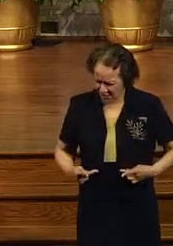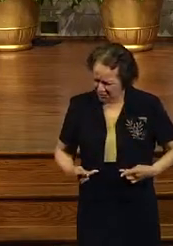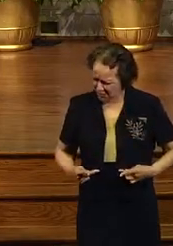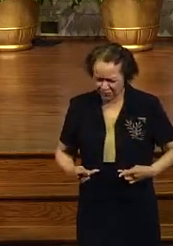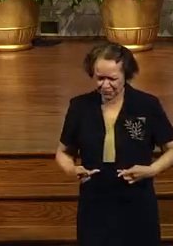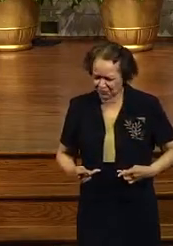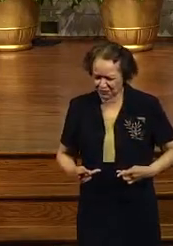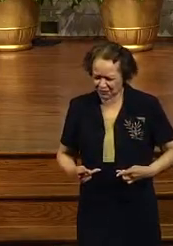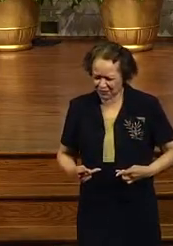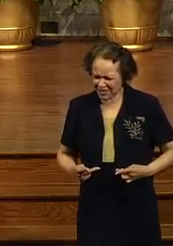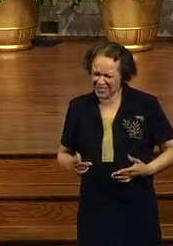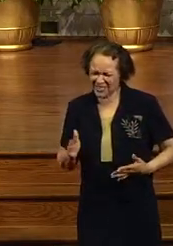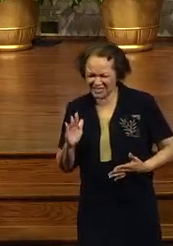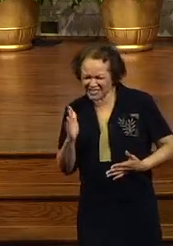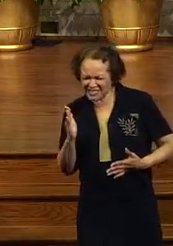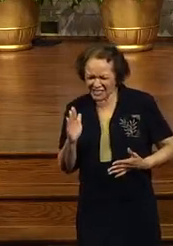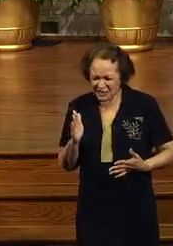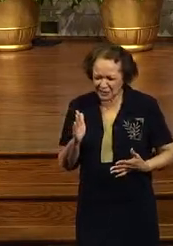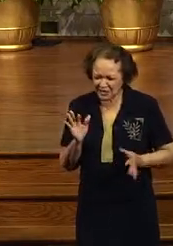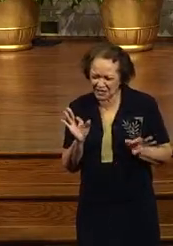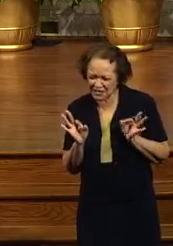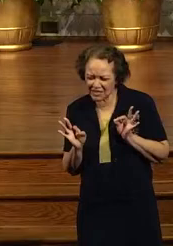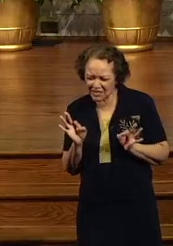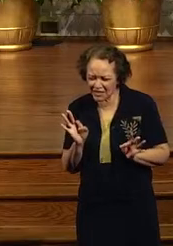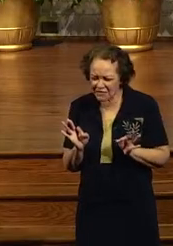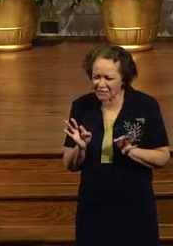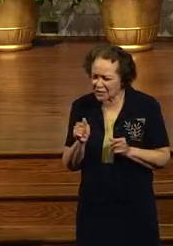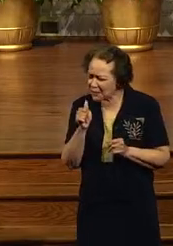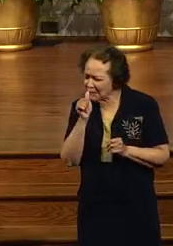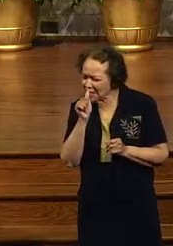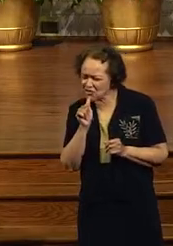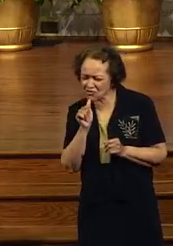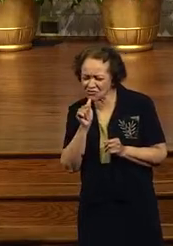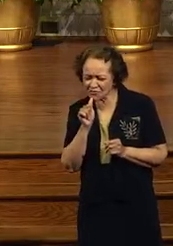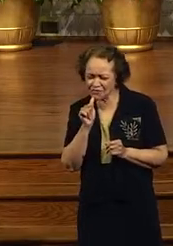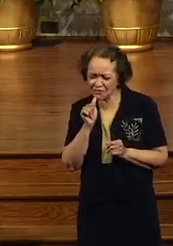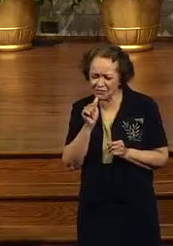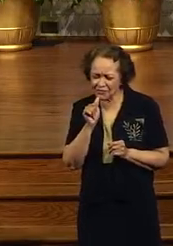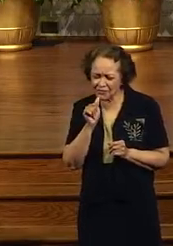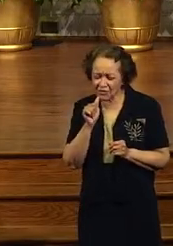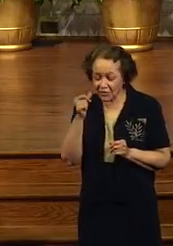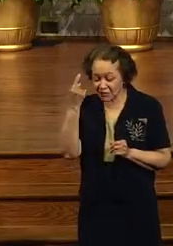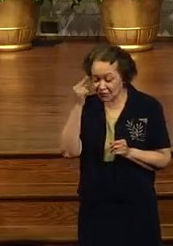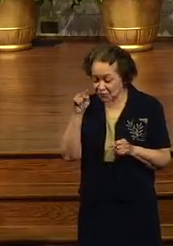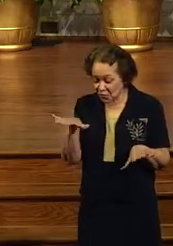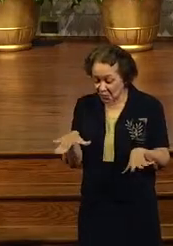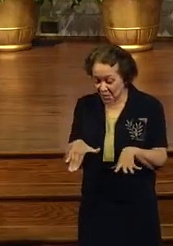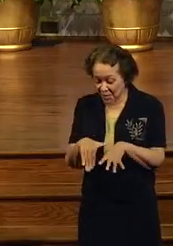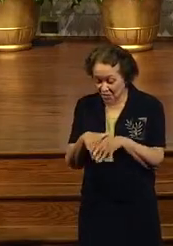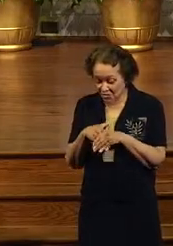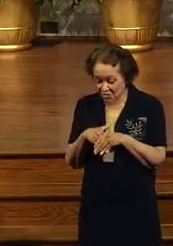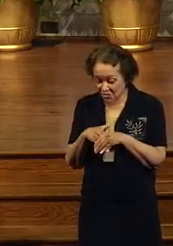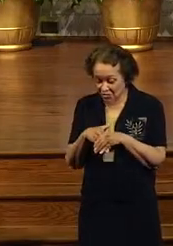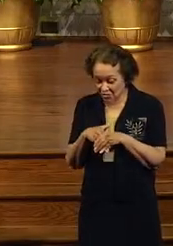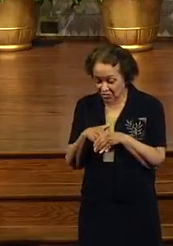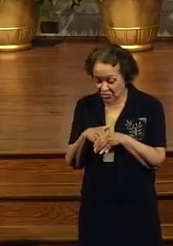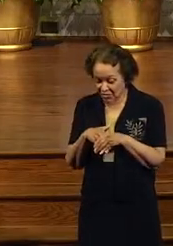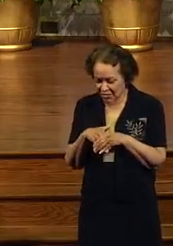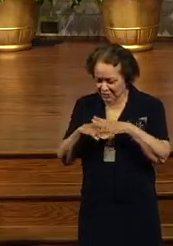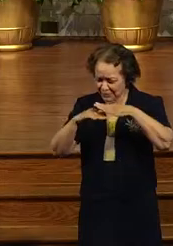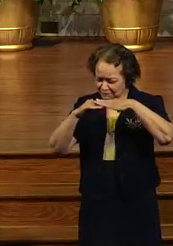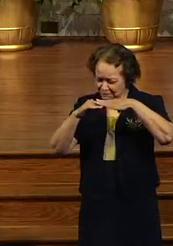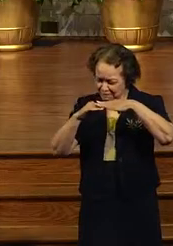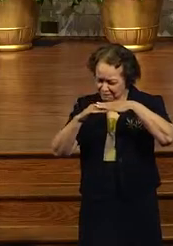It just seems as if the patience for marriage has